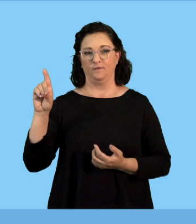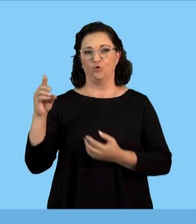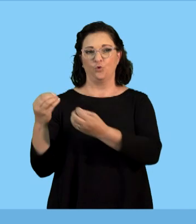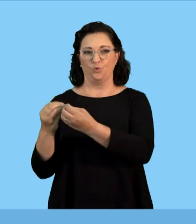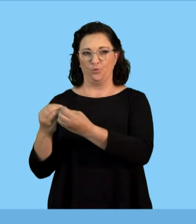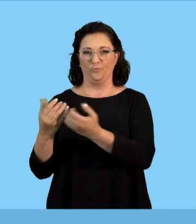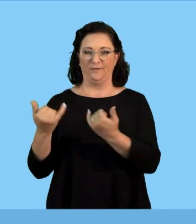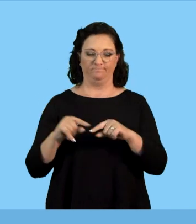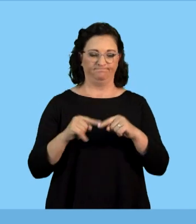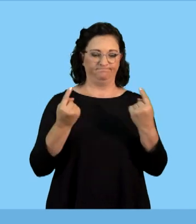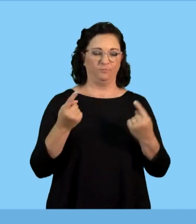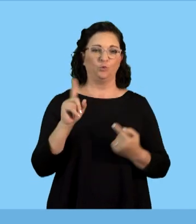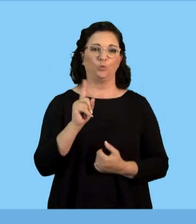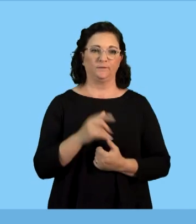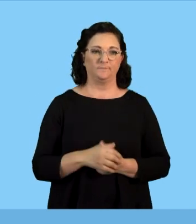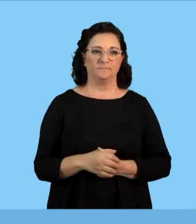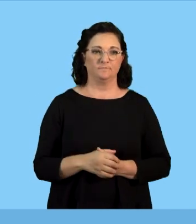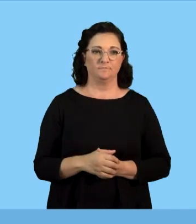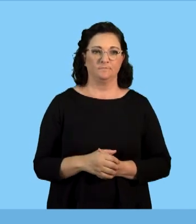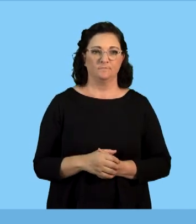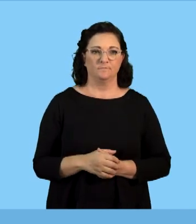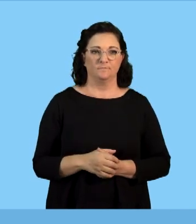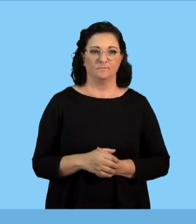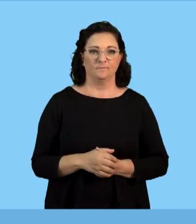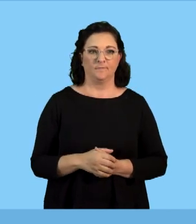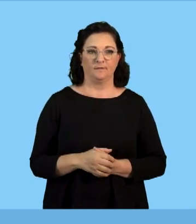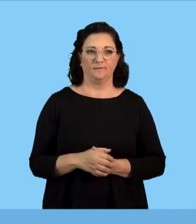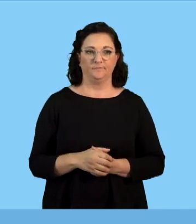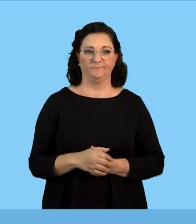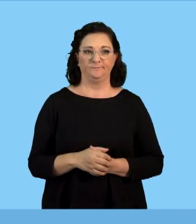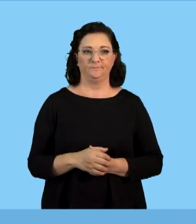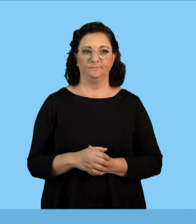we need to differentiate between luminous and illuminated.